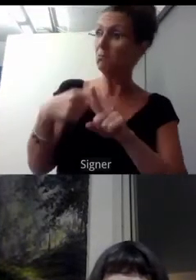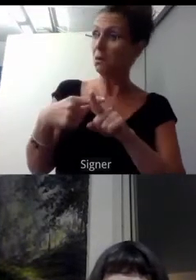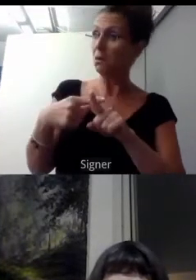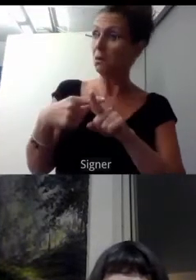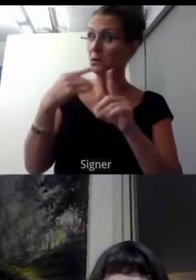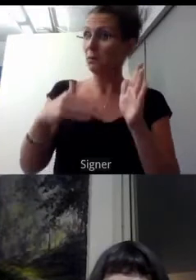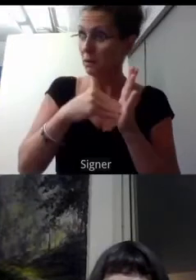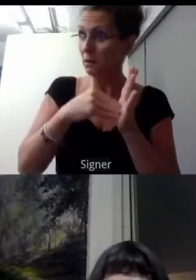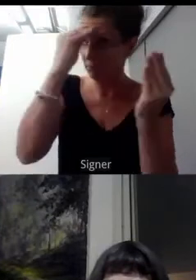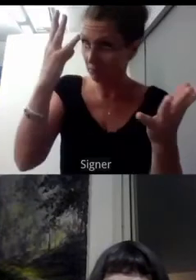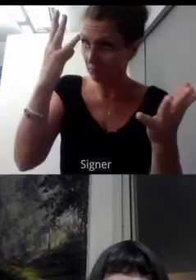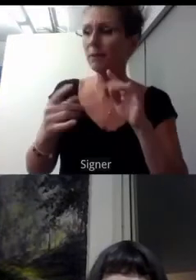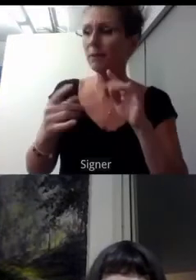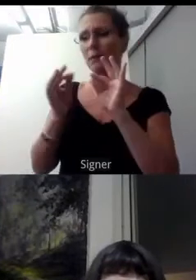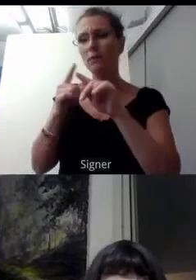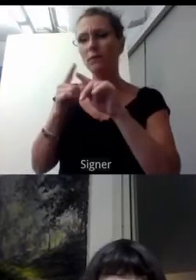about